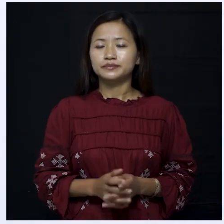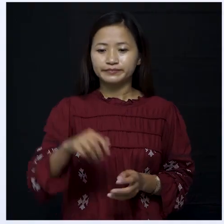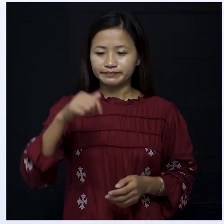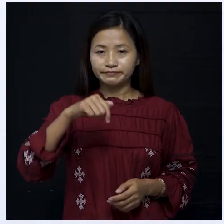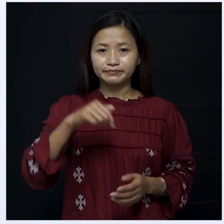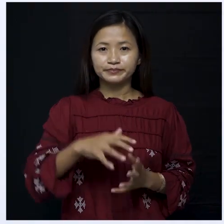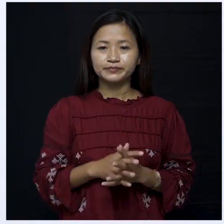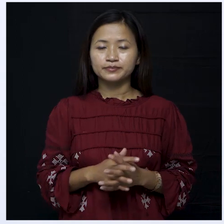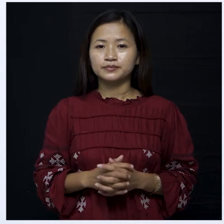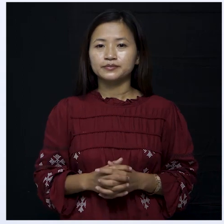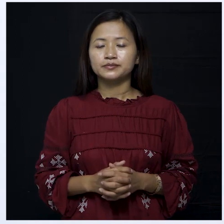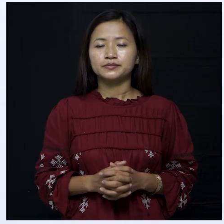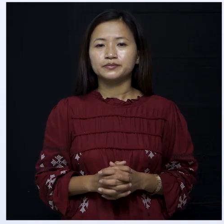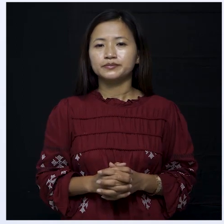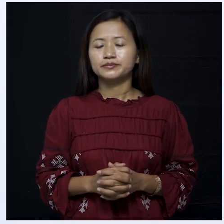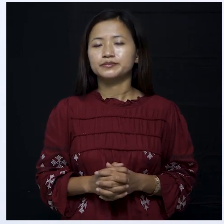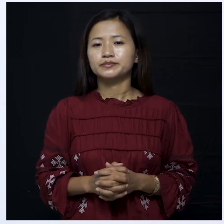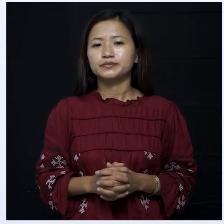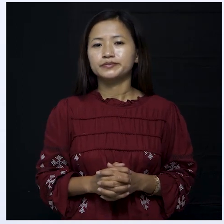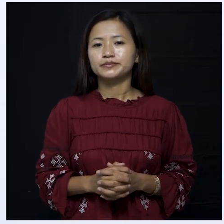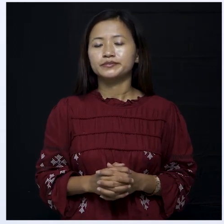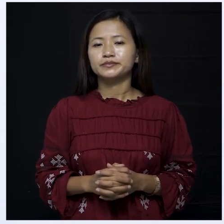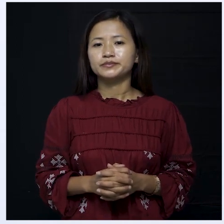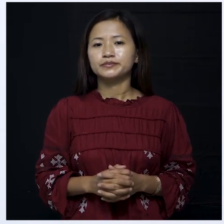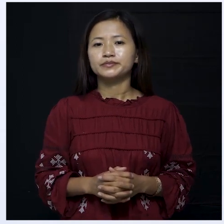Now, hold on.